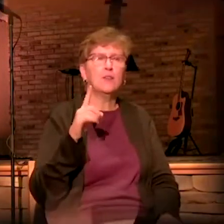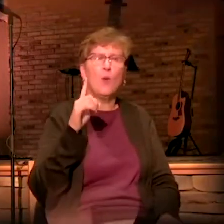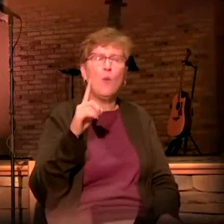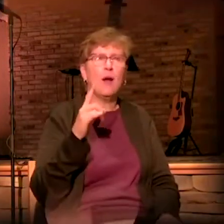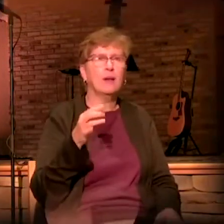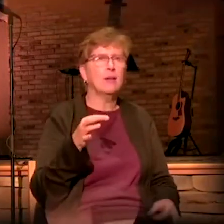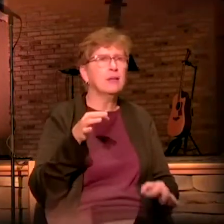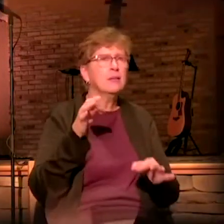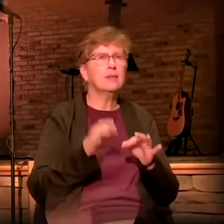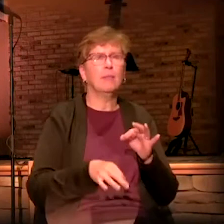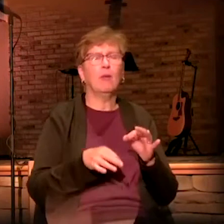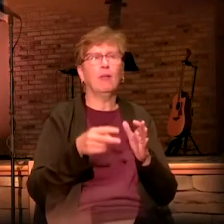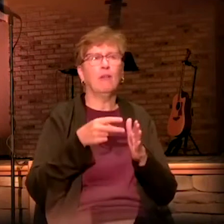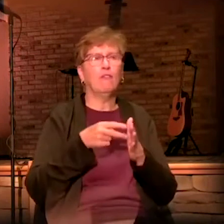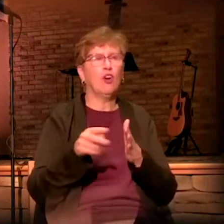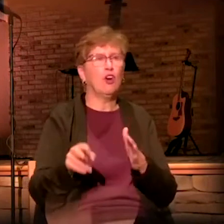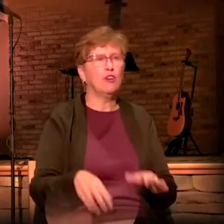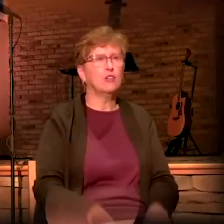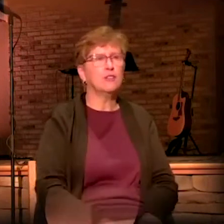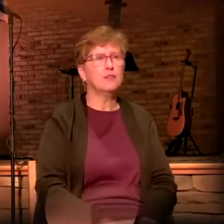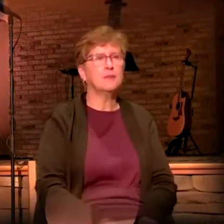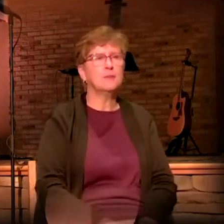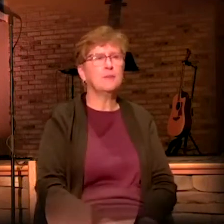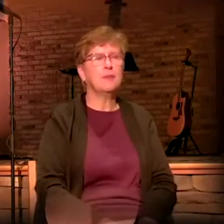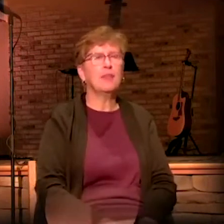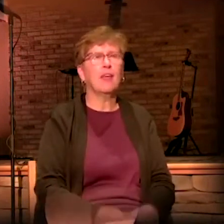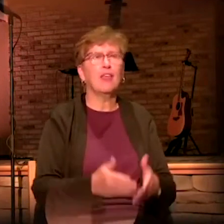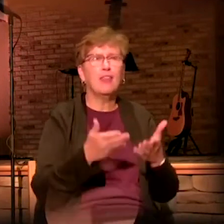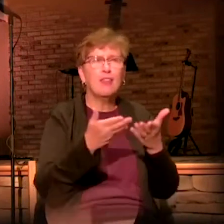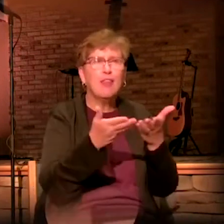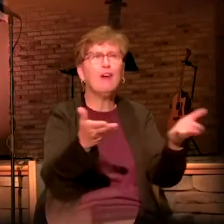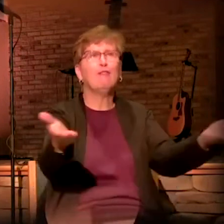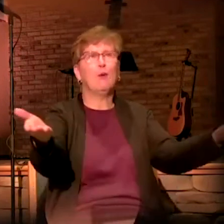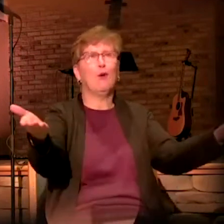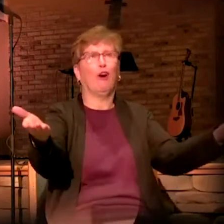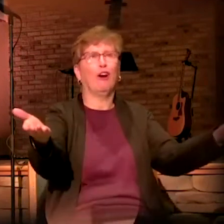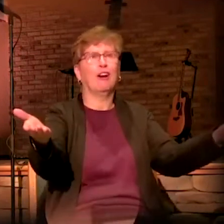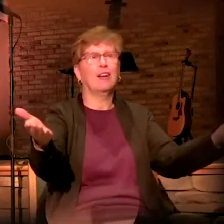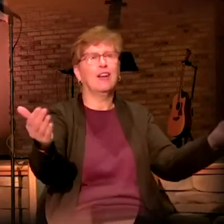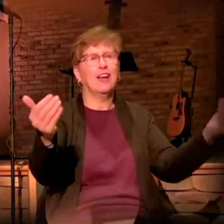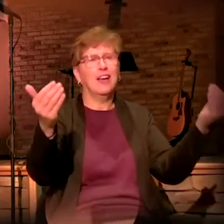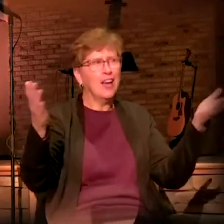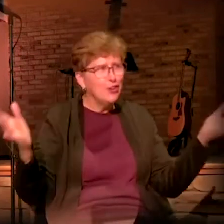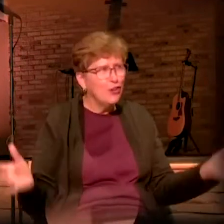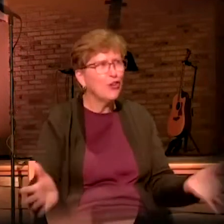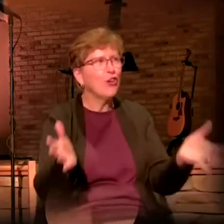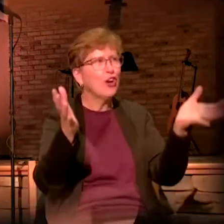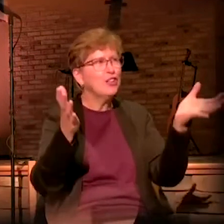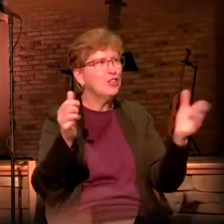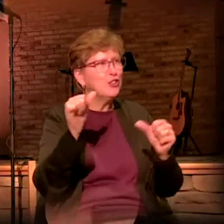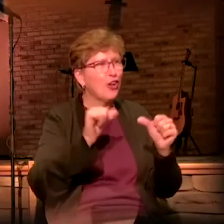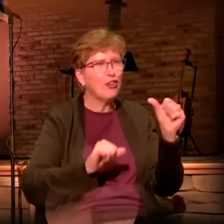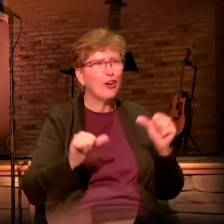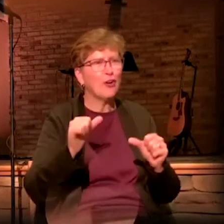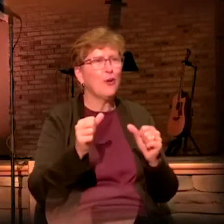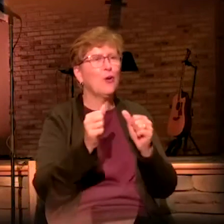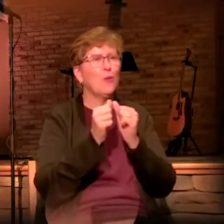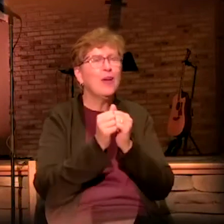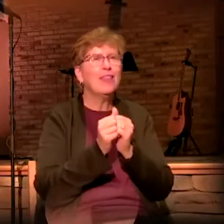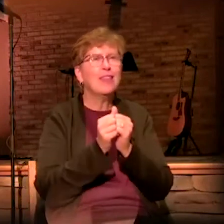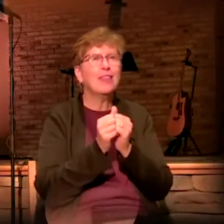simple verse. Paul says, "Therefore, encourage one another with